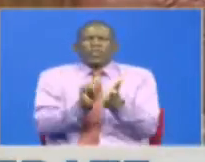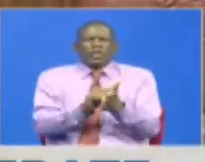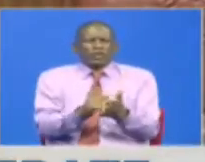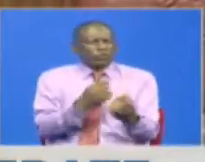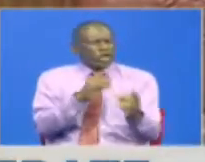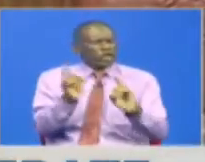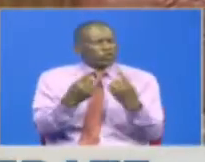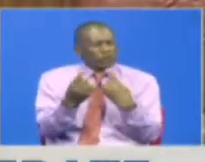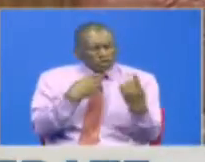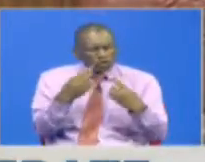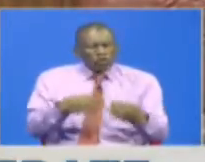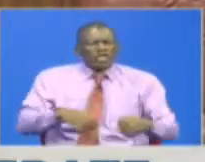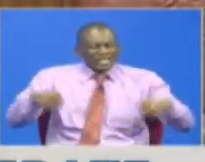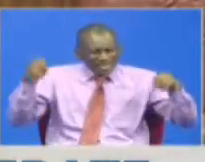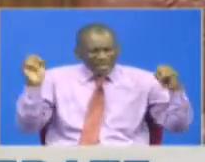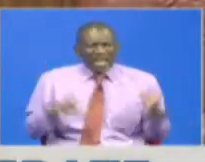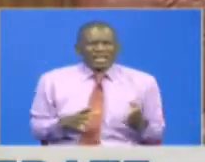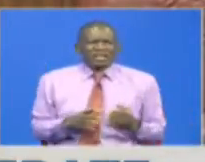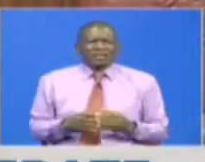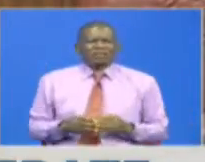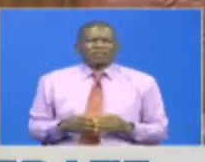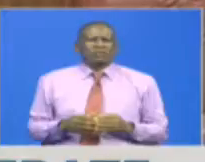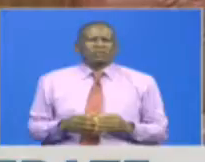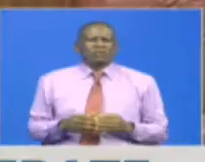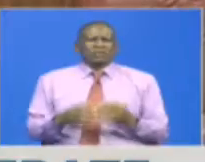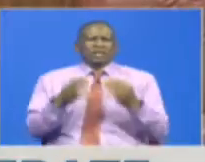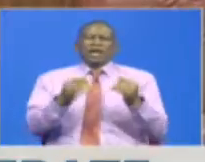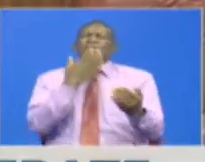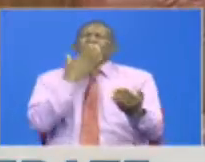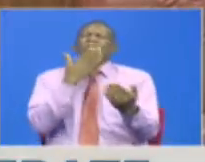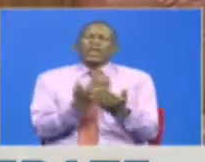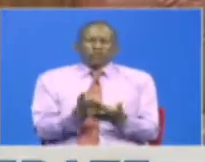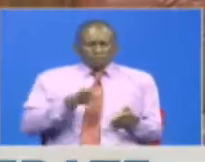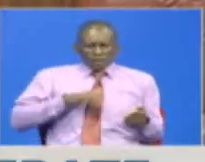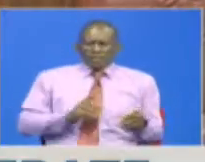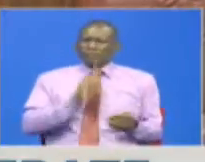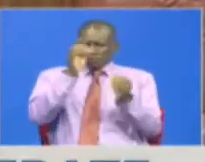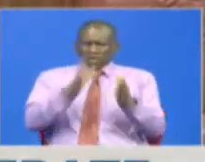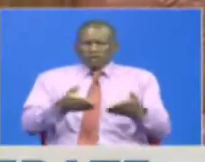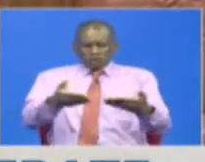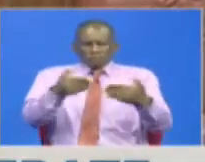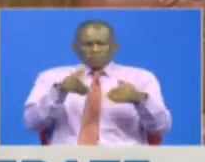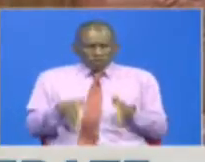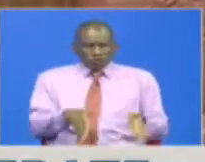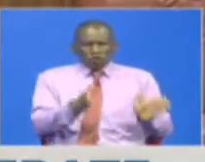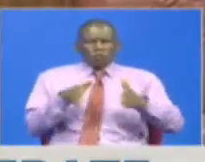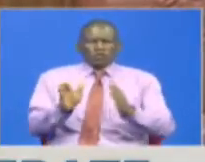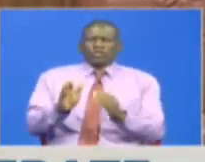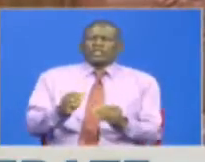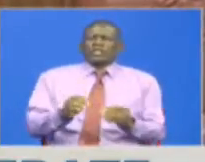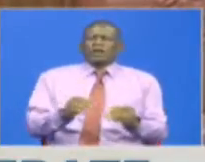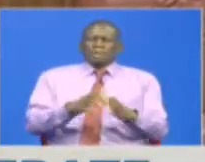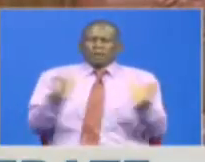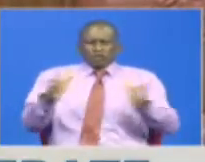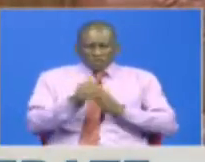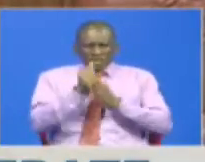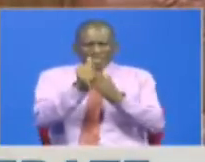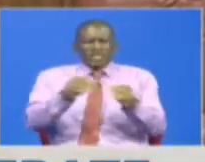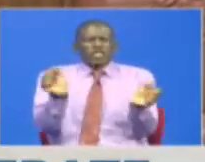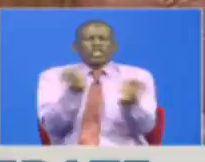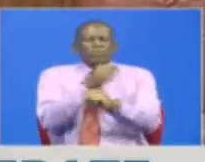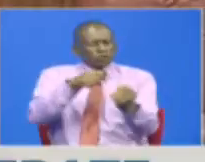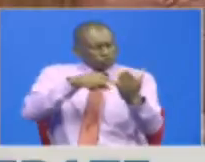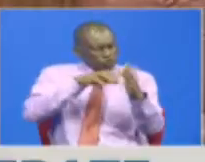ambacho hakiko sawa sawa, kiko sawa bi speaker. Na ninashukuru kwa kumpatia nafasi hii. Kangata hawezi kuconvince hata senator